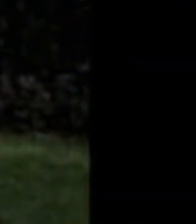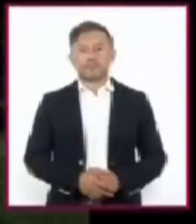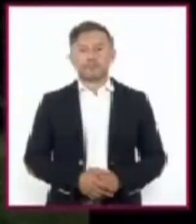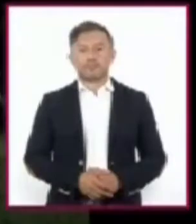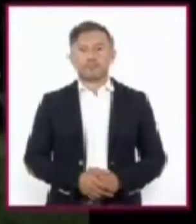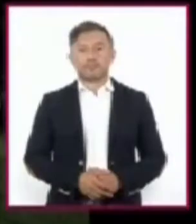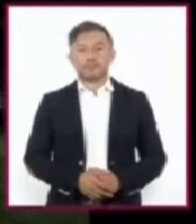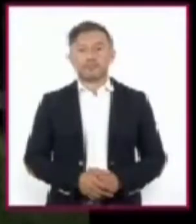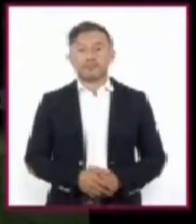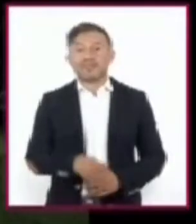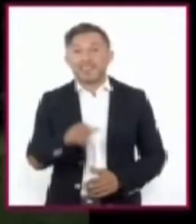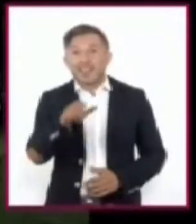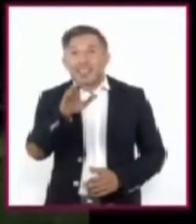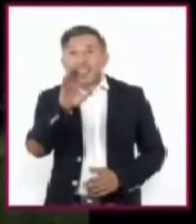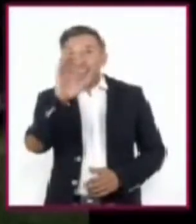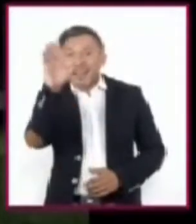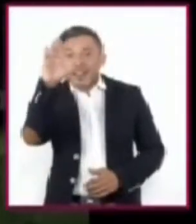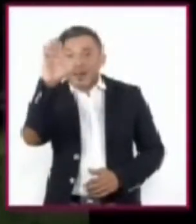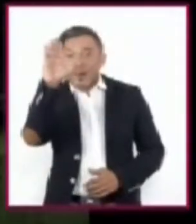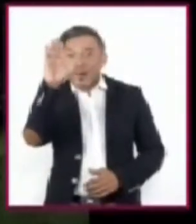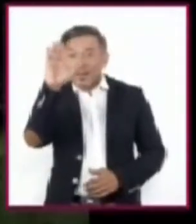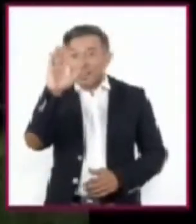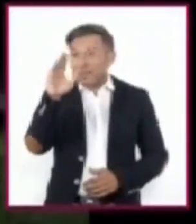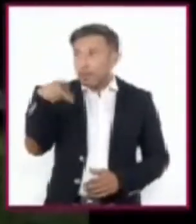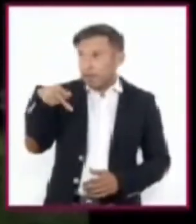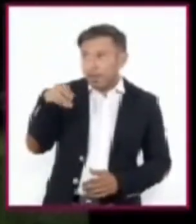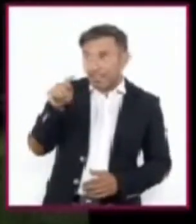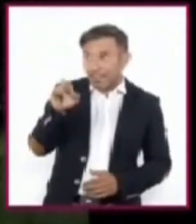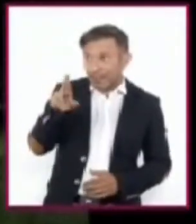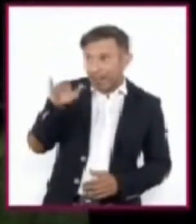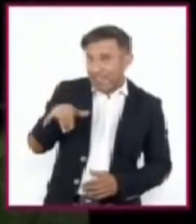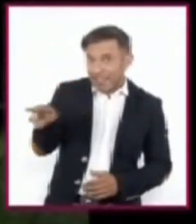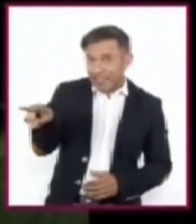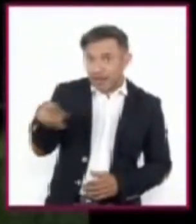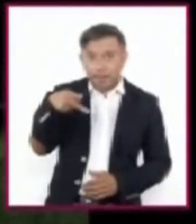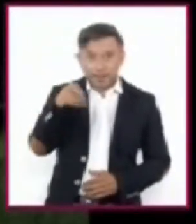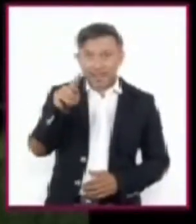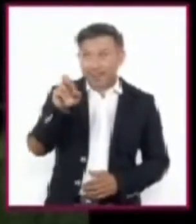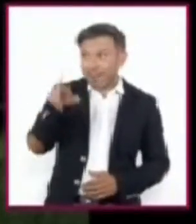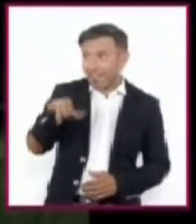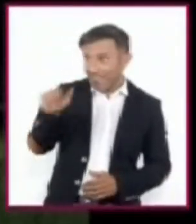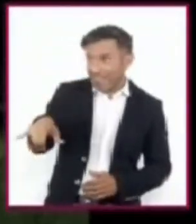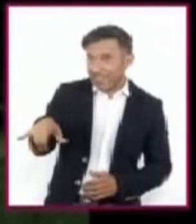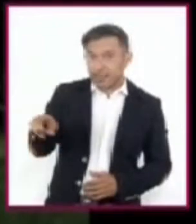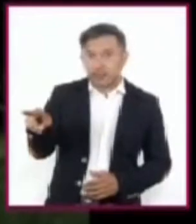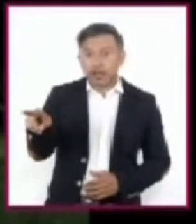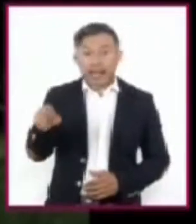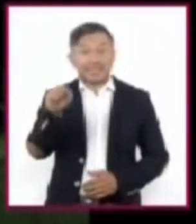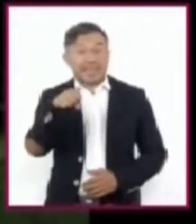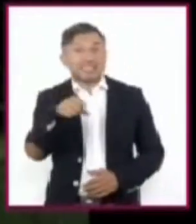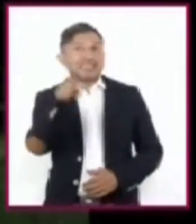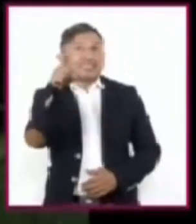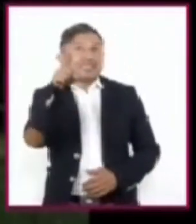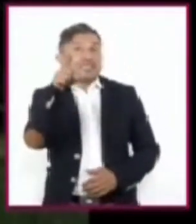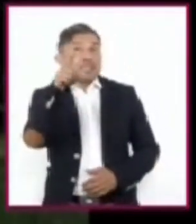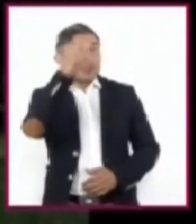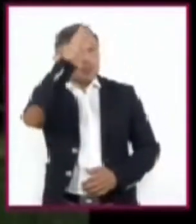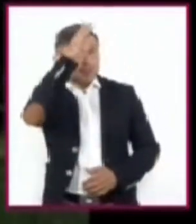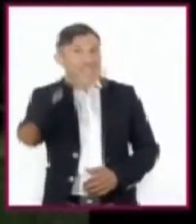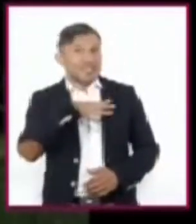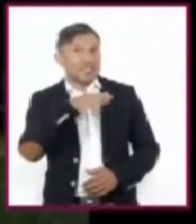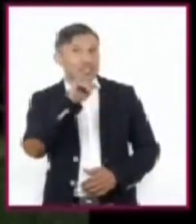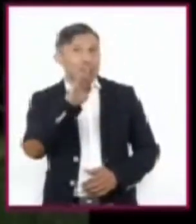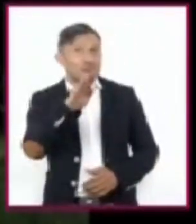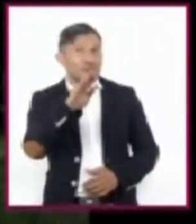Hello. This is Peter. This is Peter. This is Peter. Peter, this is Mr. John. This is Mr. John.